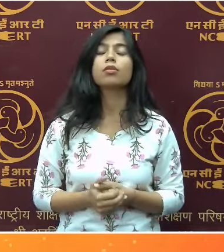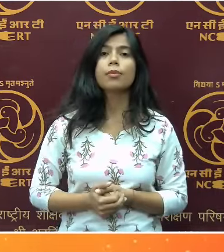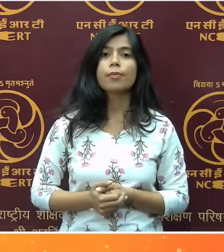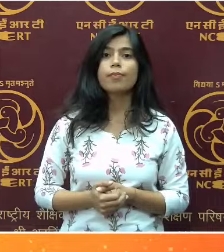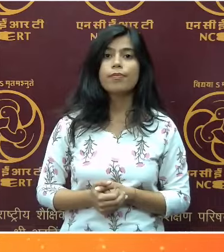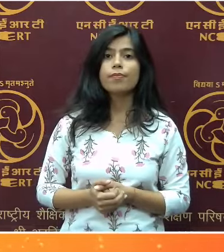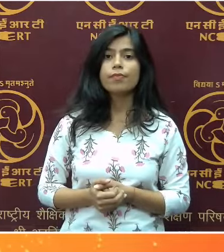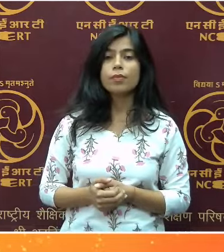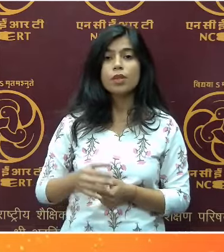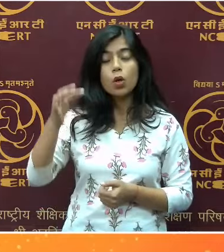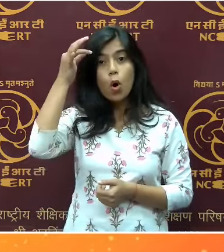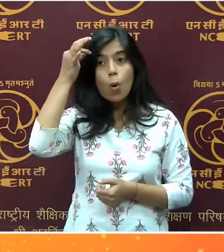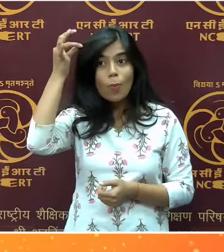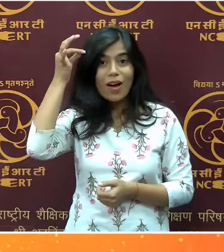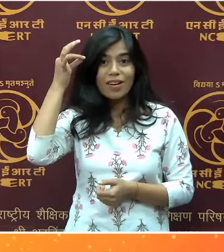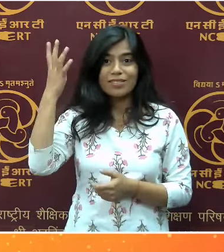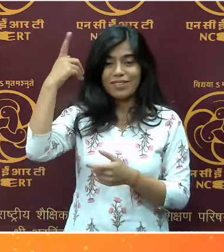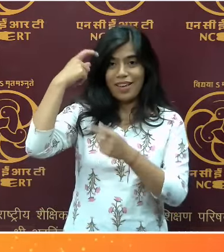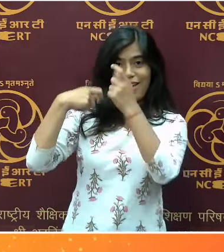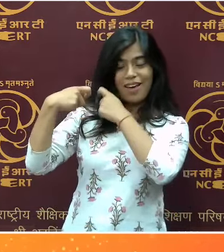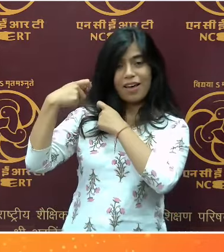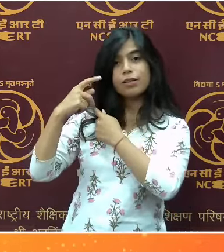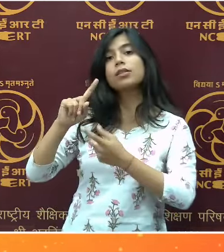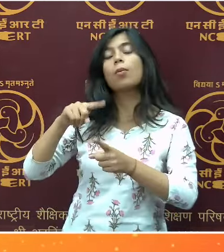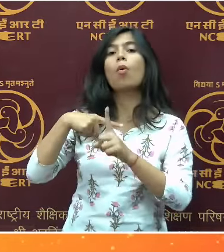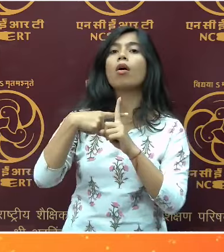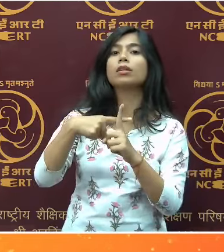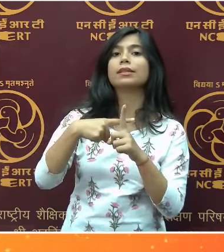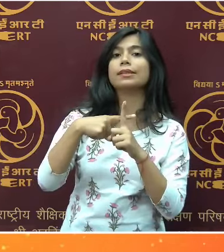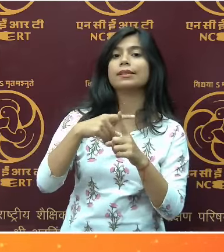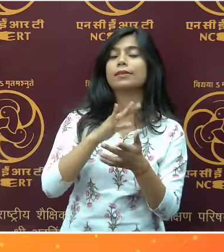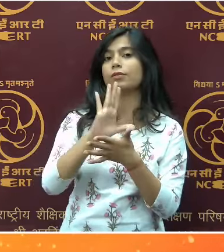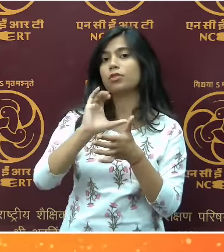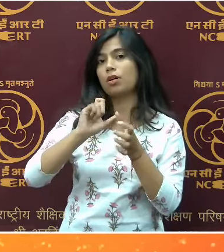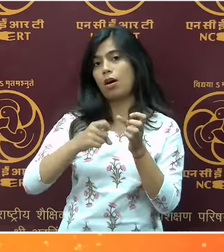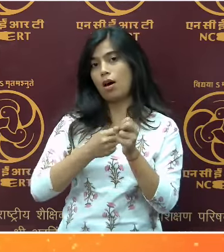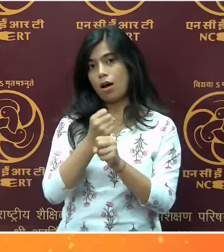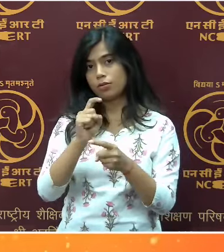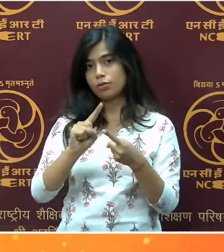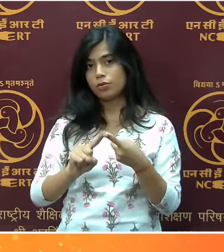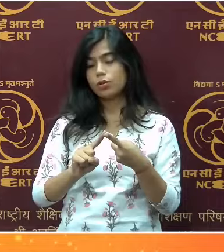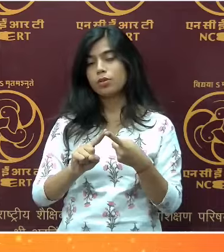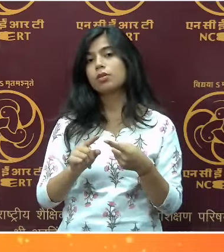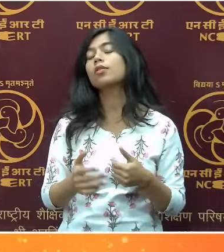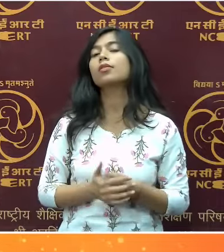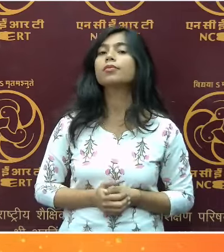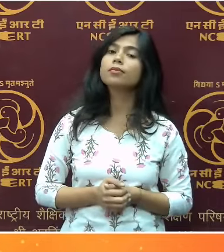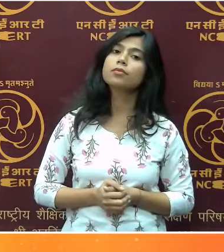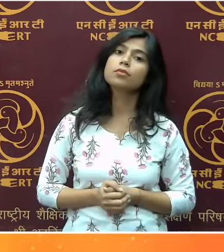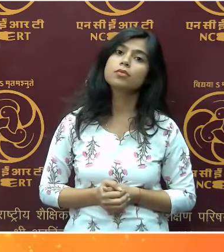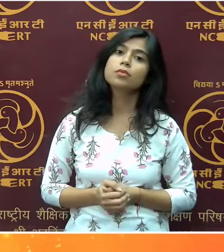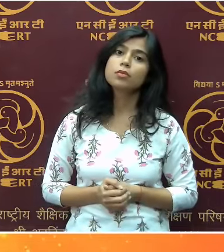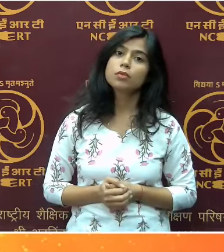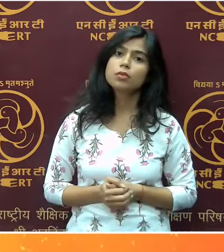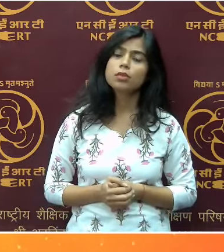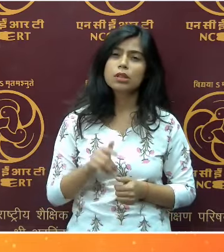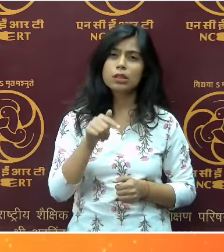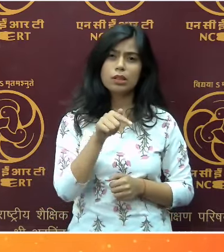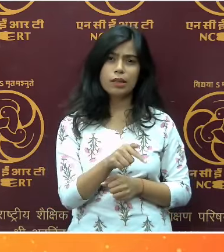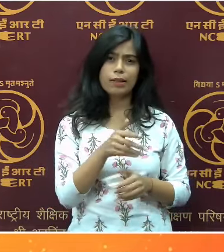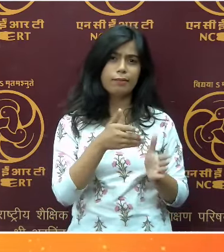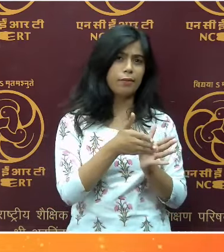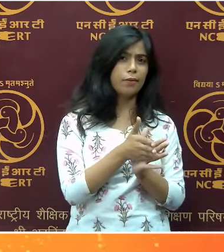is positively charged, that means it loses its electron and it will become positive charged. So, in this